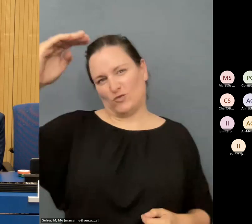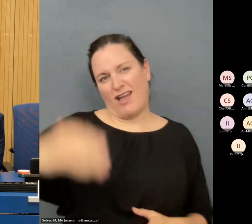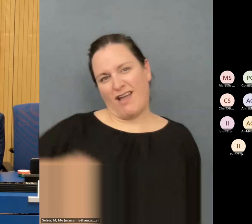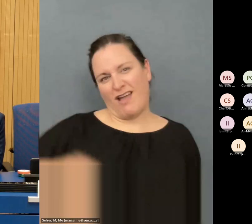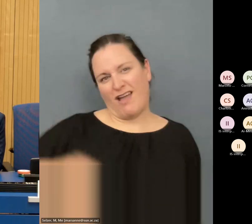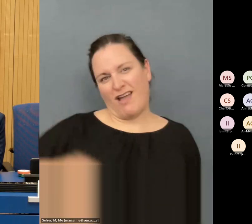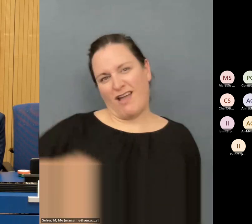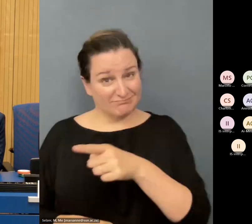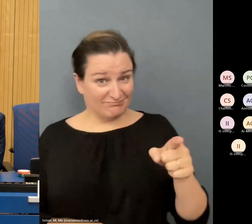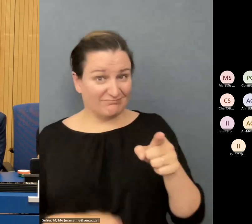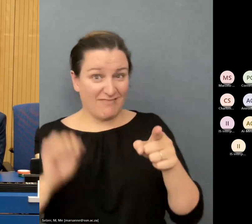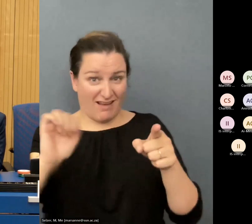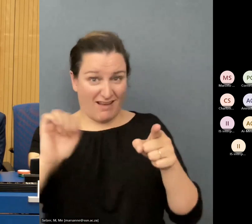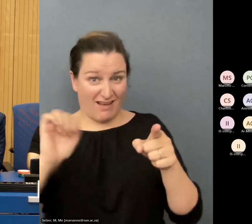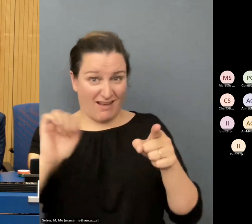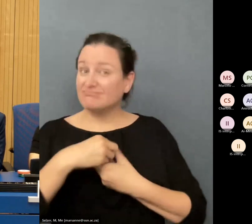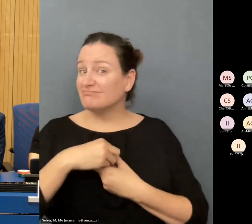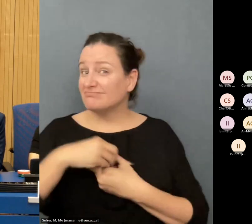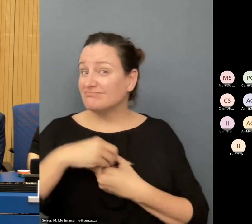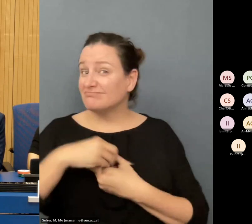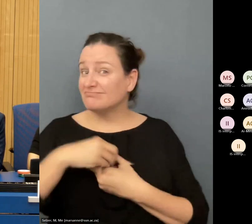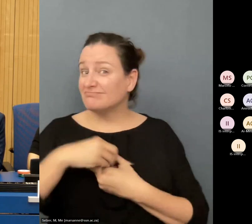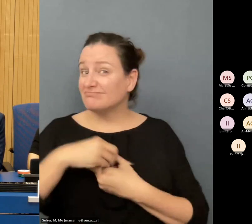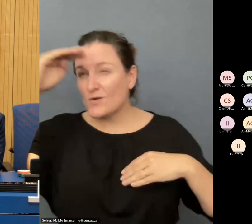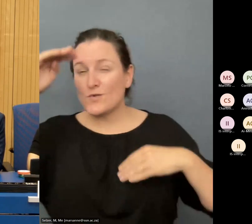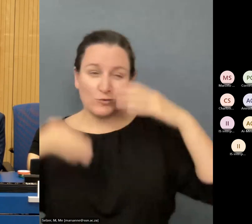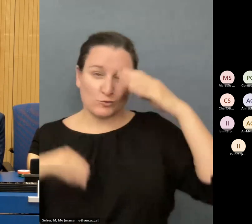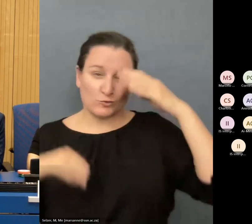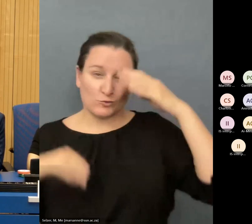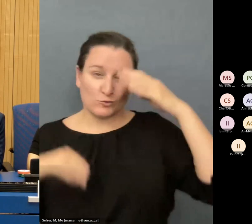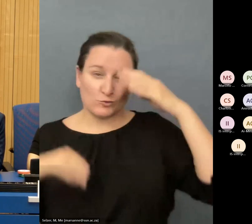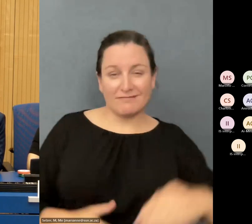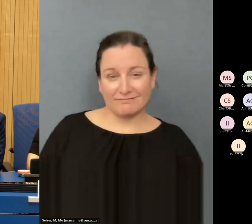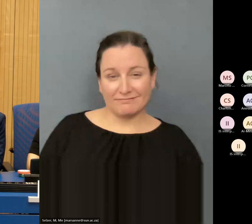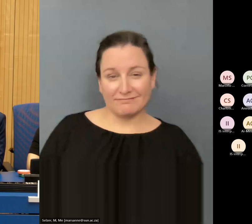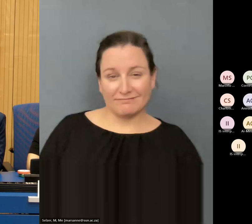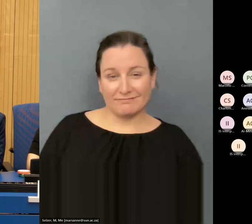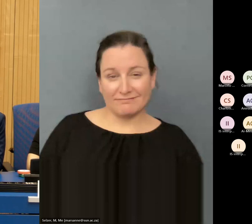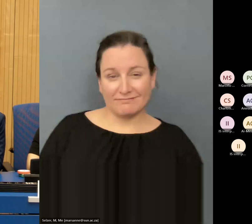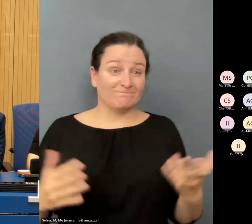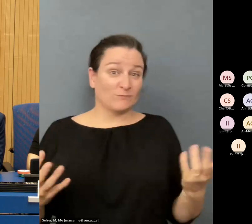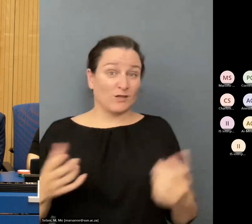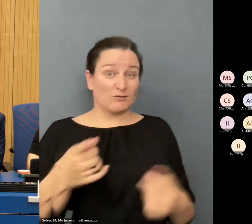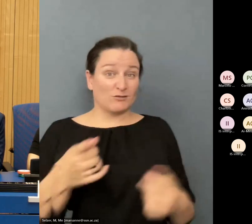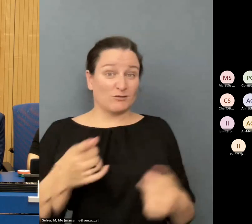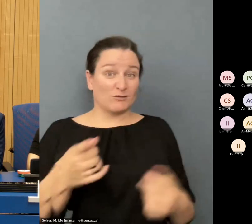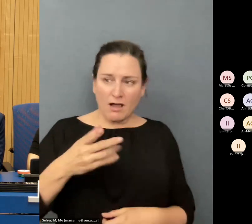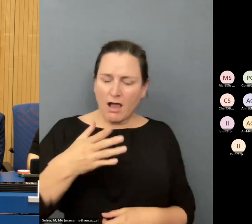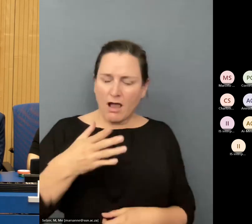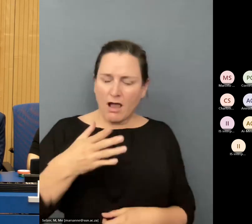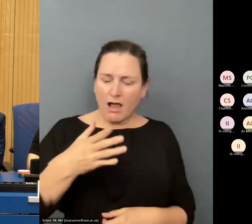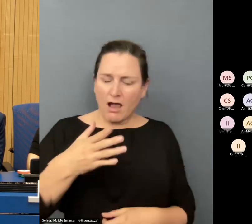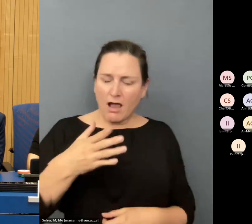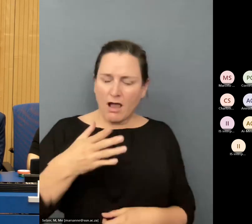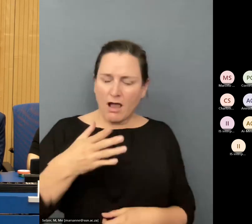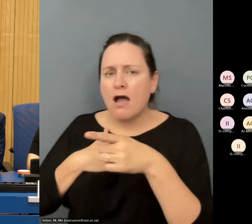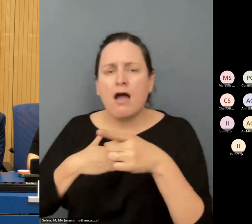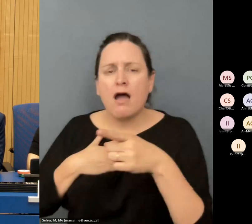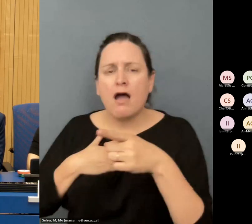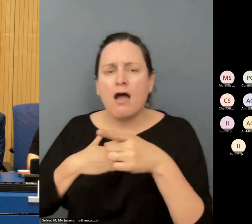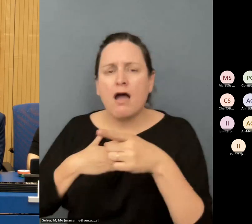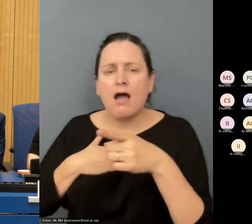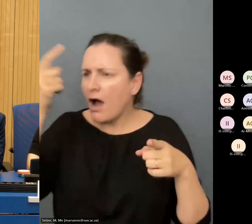too. So if you enjoy working with this kind of ideas, if you enjoy working with disability innovations and finding ways